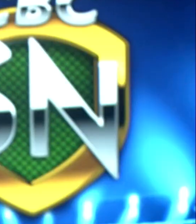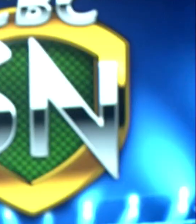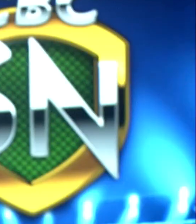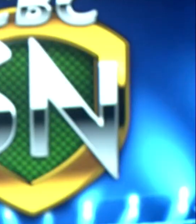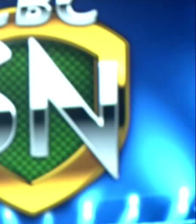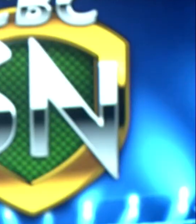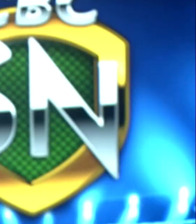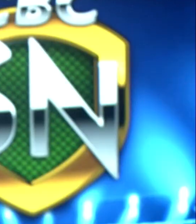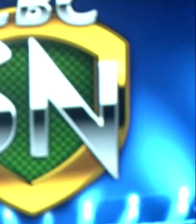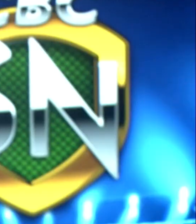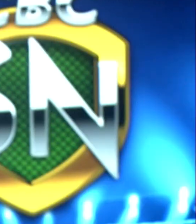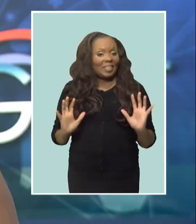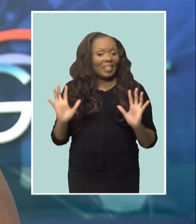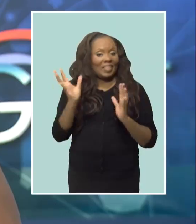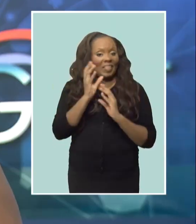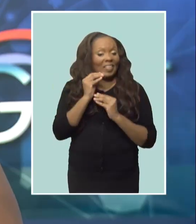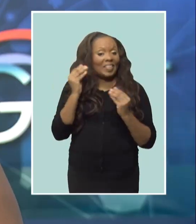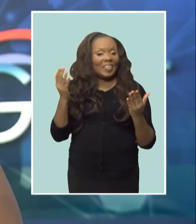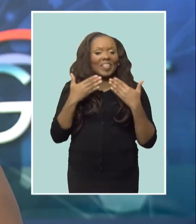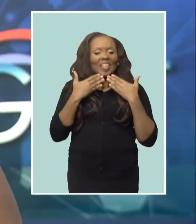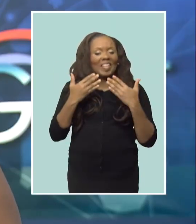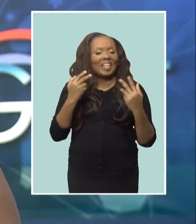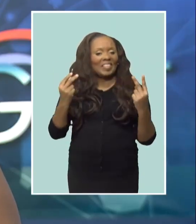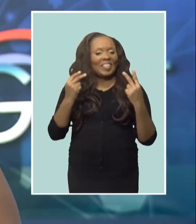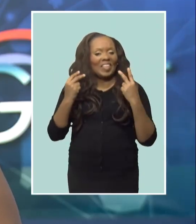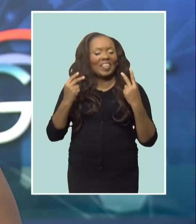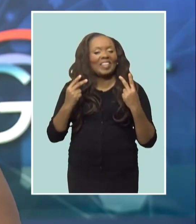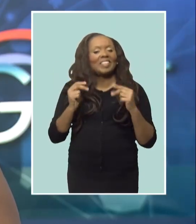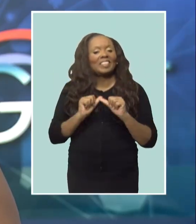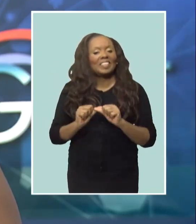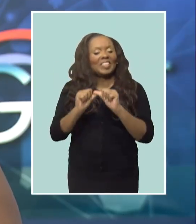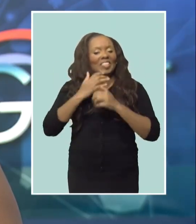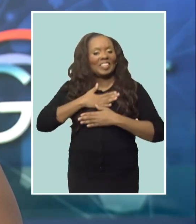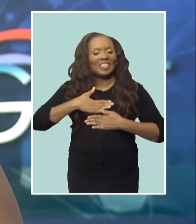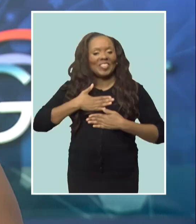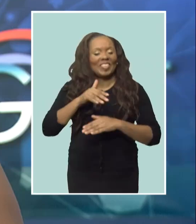6.5. That's it for sports. That's our news. Thank you for joining us.